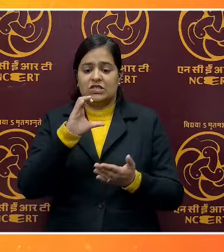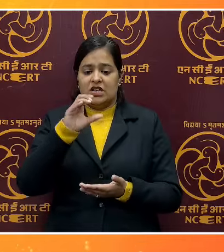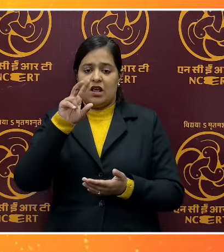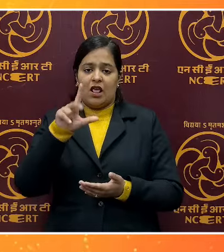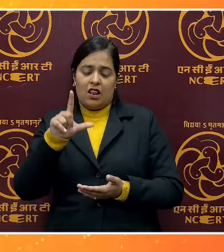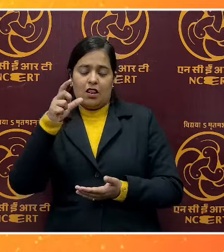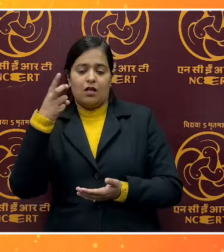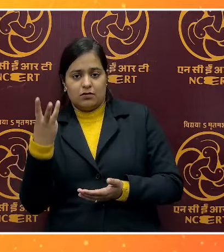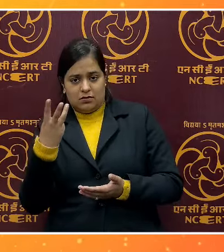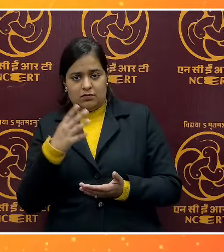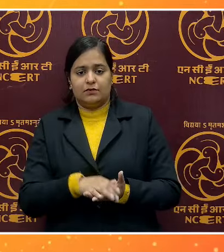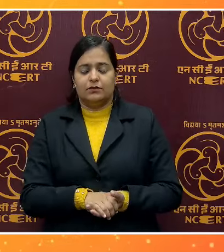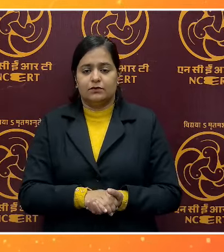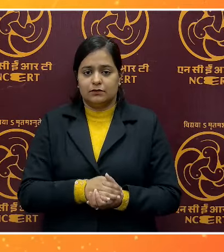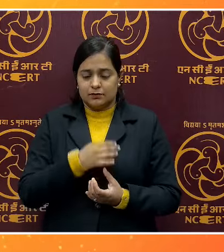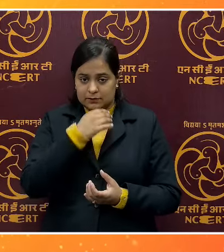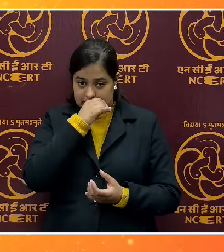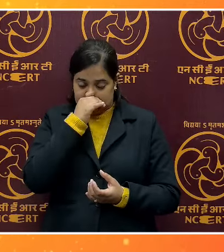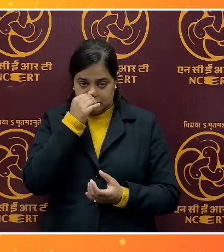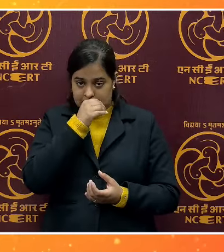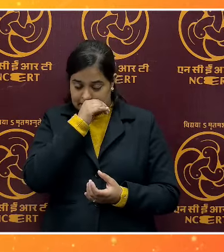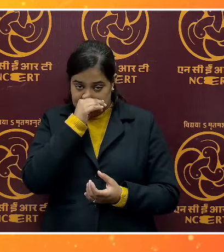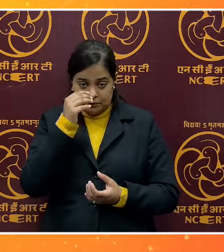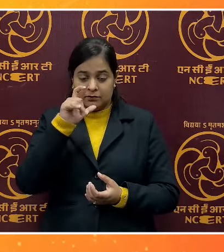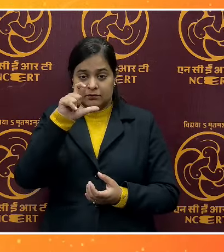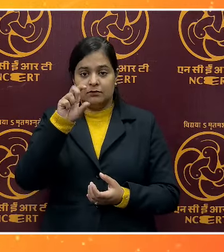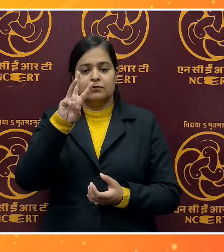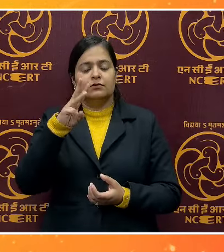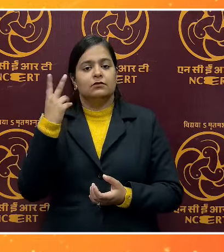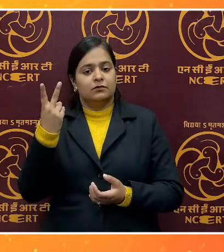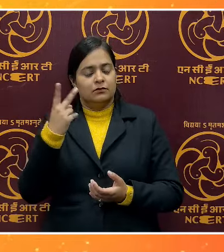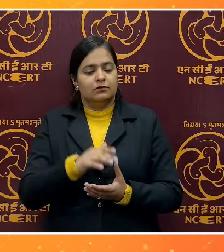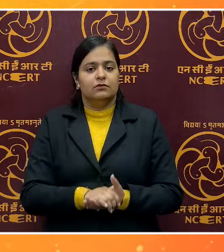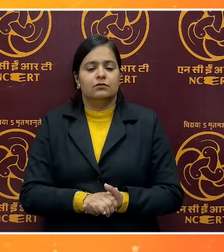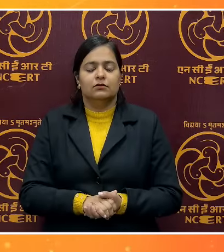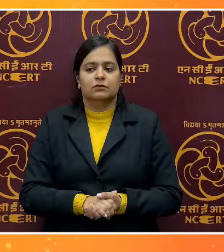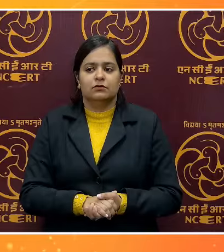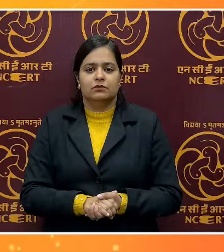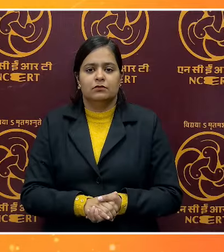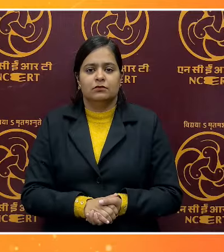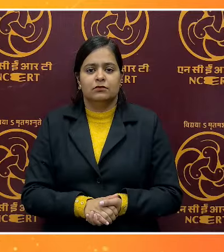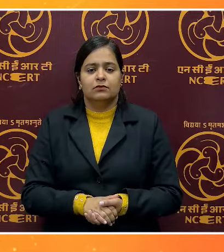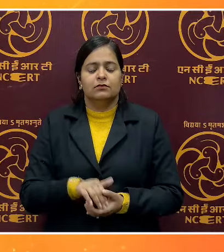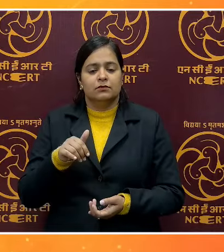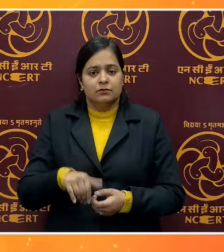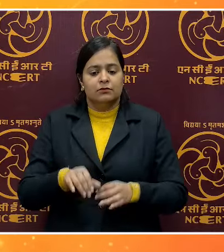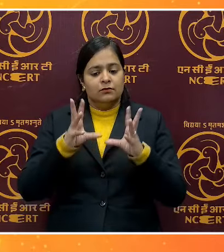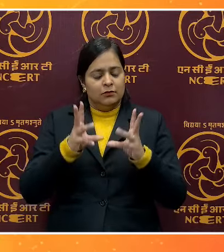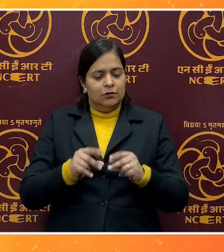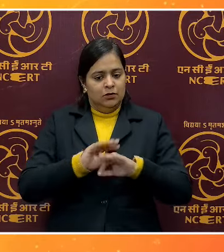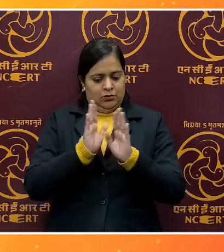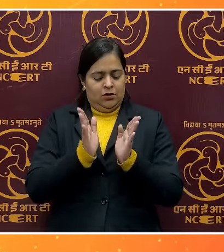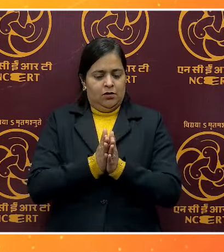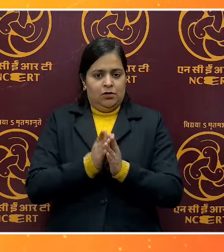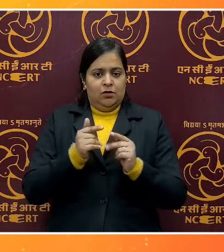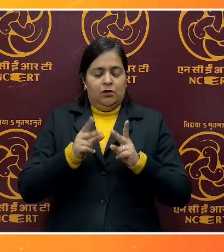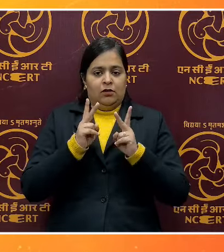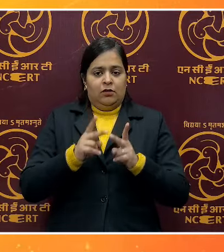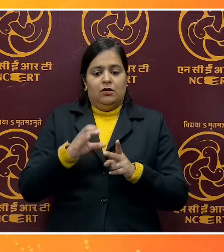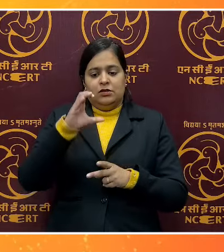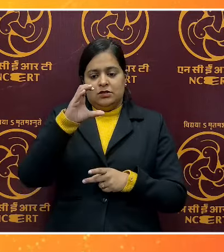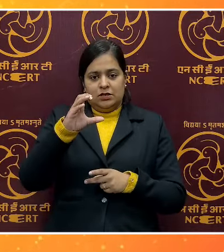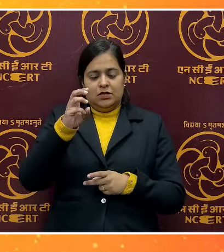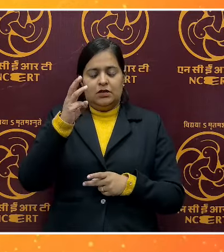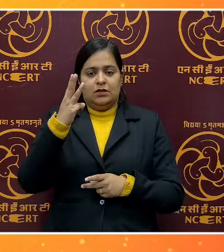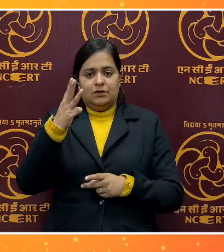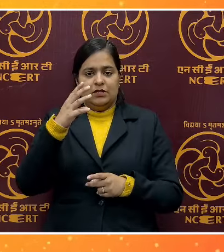Cl3. Here Cl3 is counter ion. To calculate the oxidation state, Cr to be taken